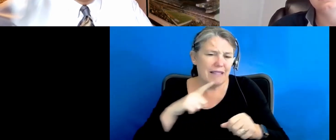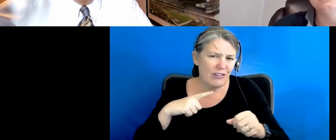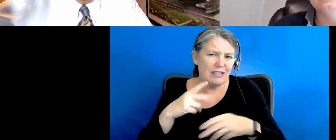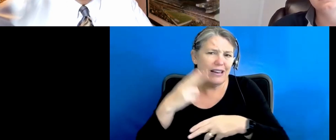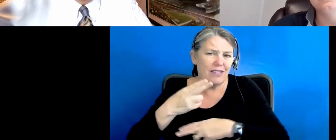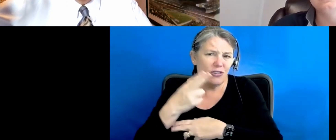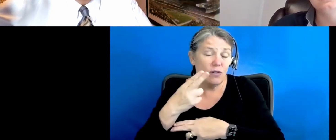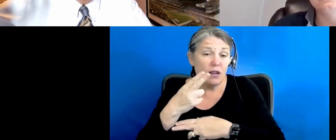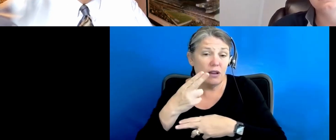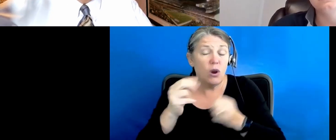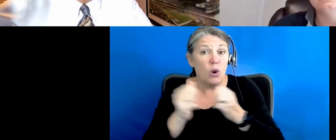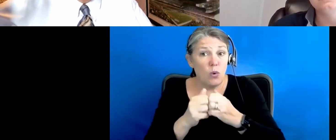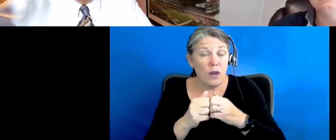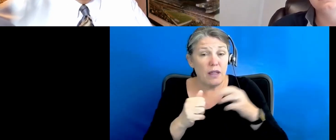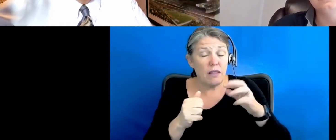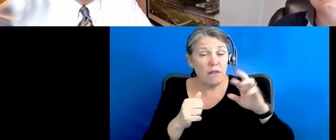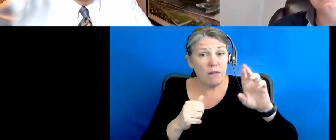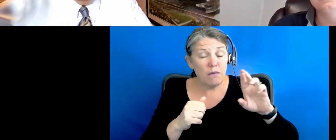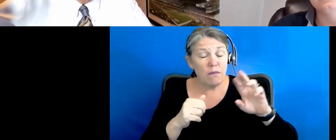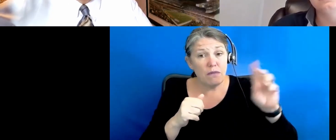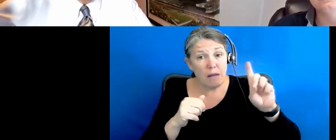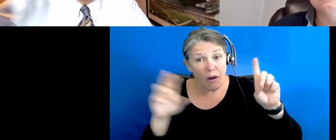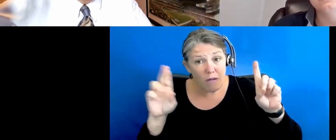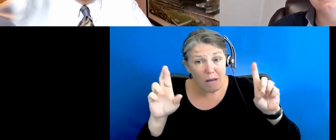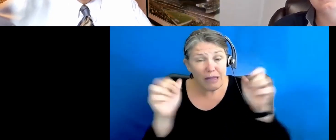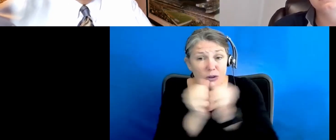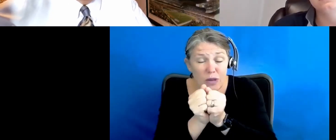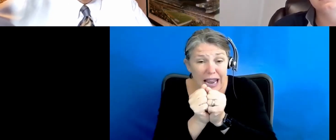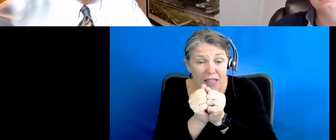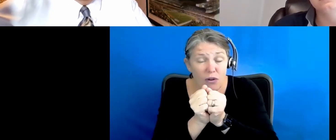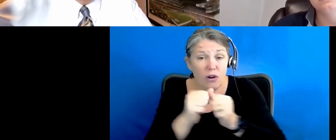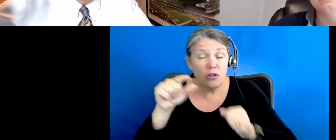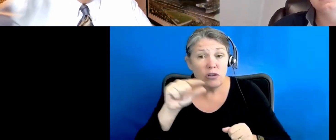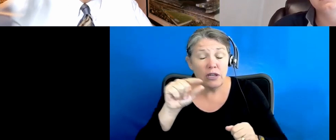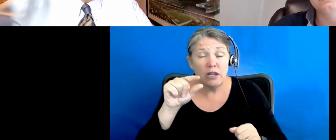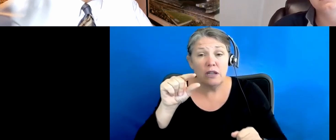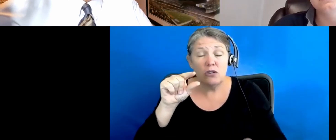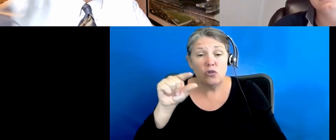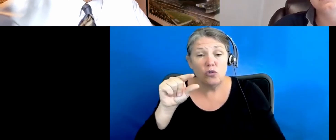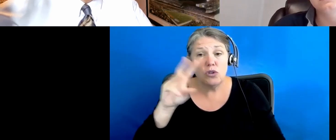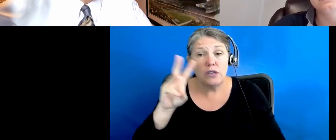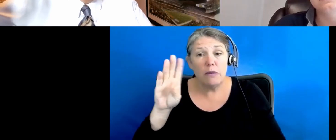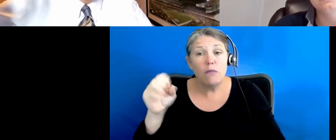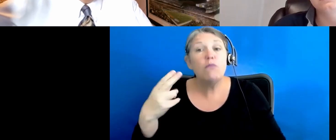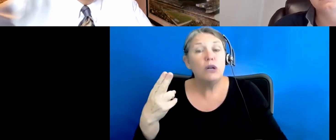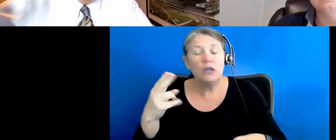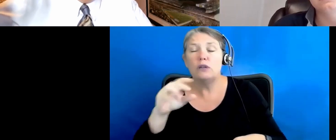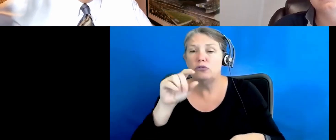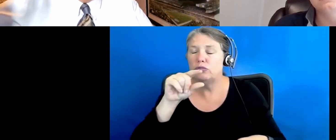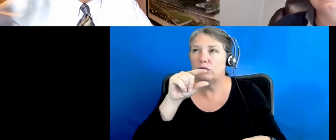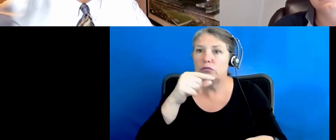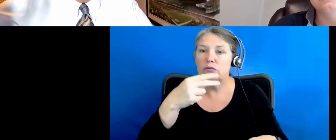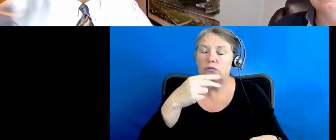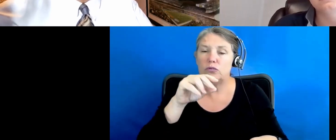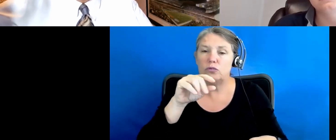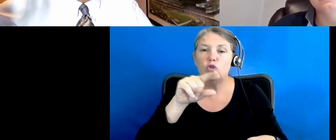through bipartisan leadership, Congress passed and President George H.W. Bush signed the Americans with Disabilities Act. And